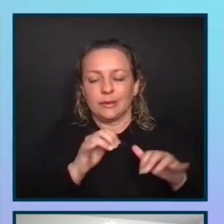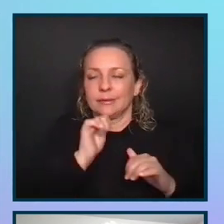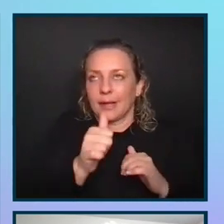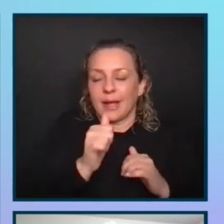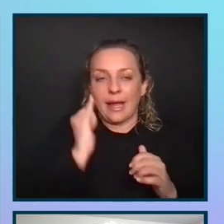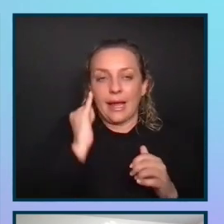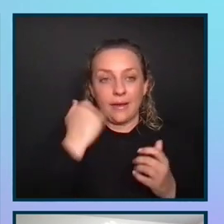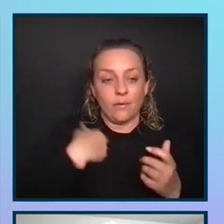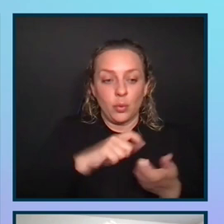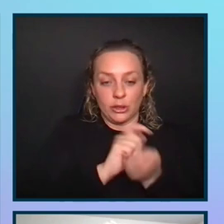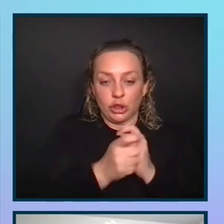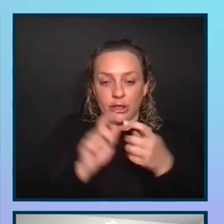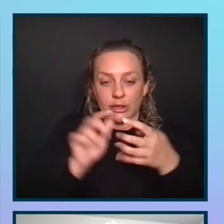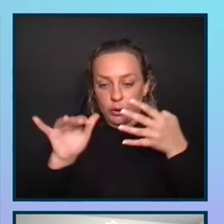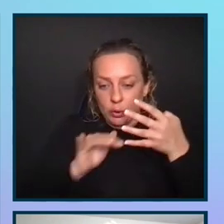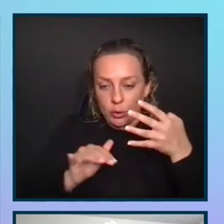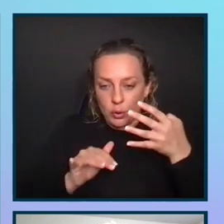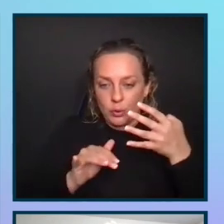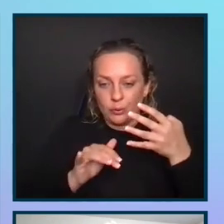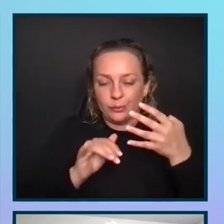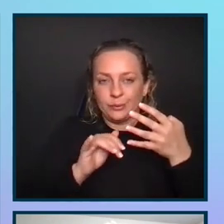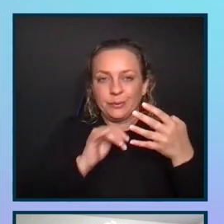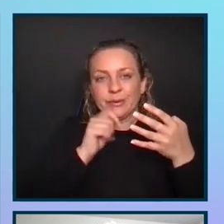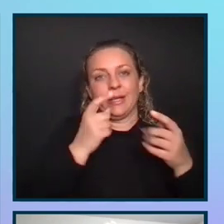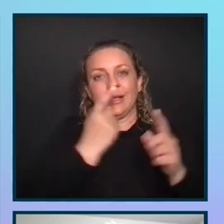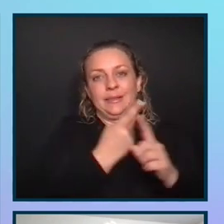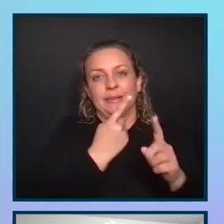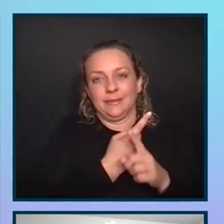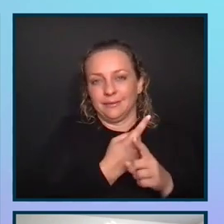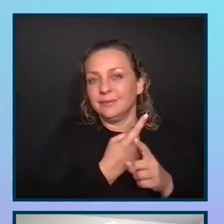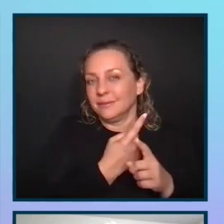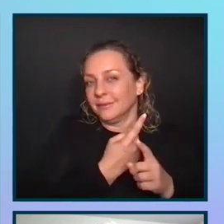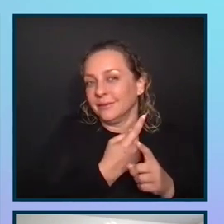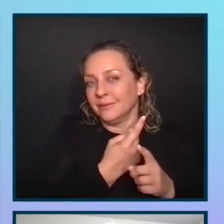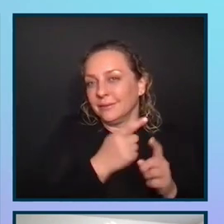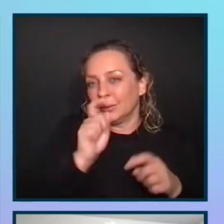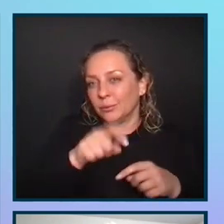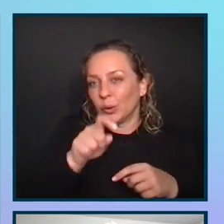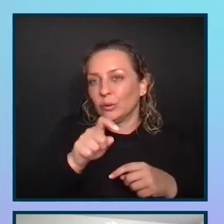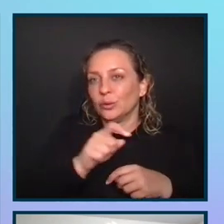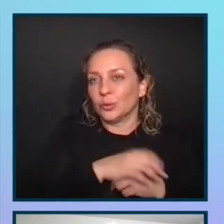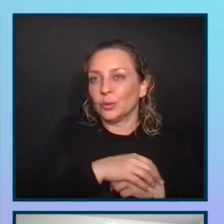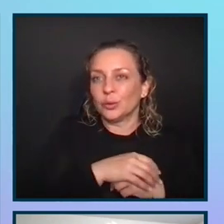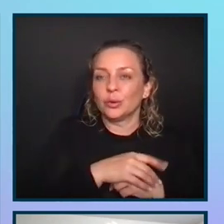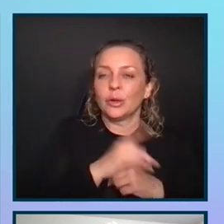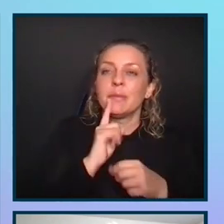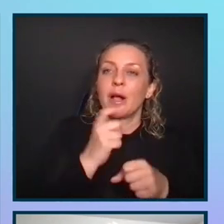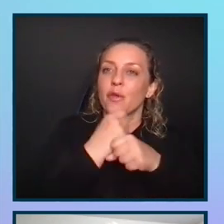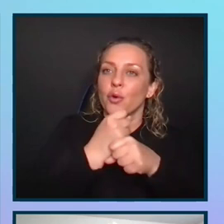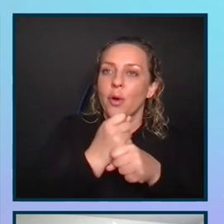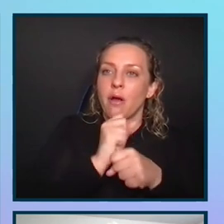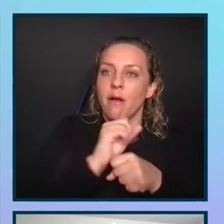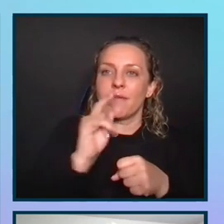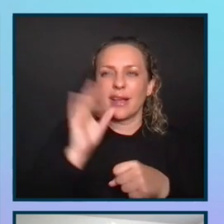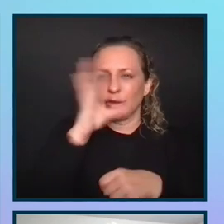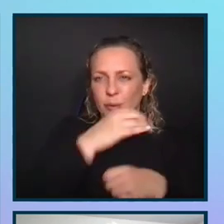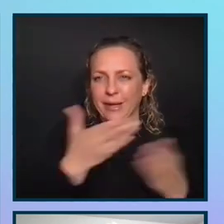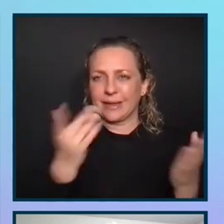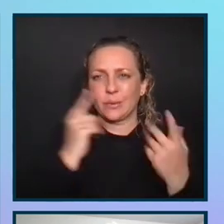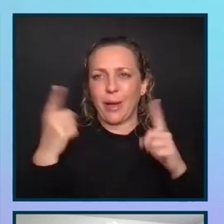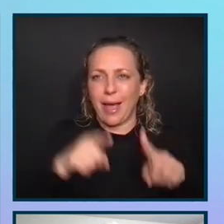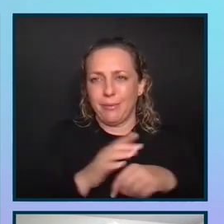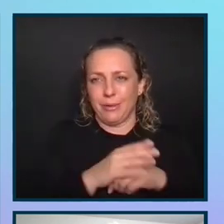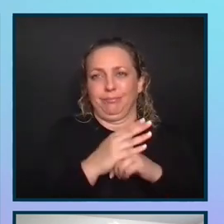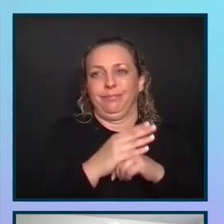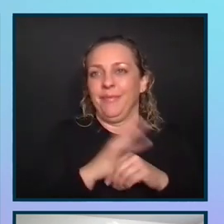code in a way that is not intended necessarily by the creator of that code, strange things happen. That's the best